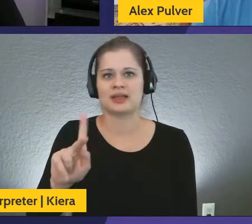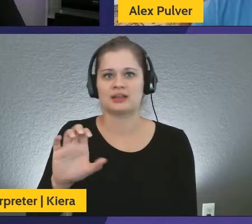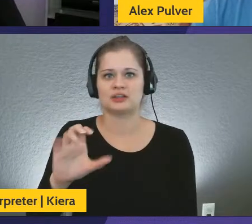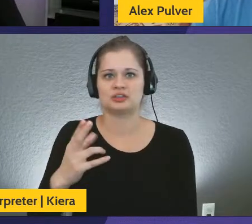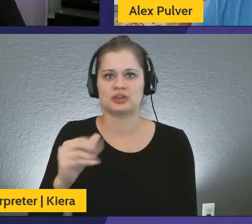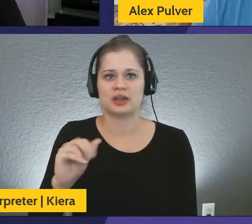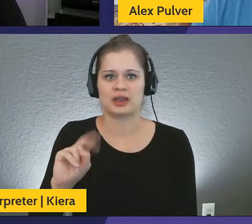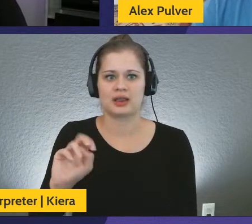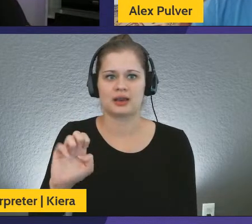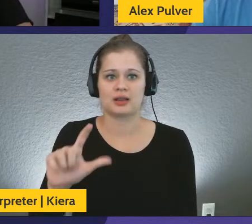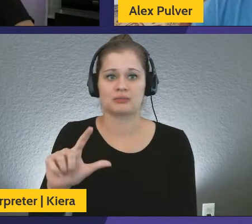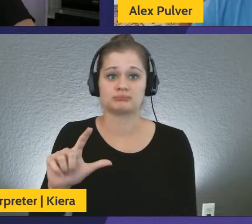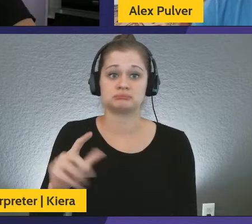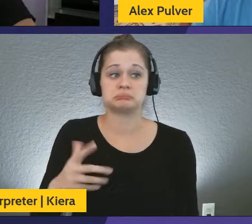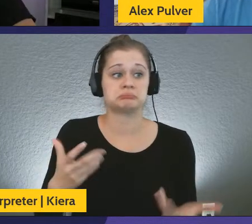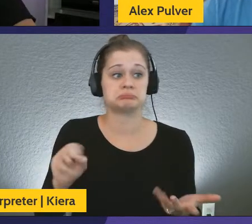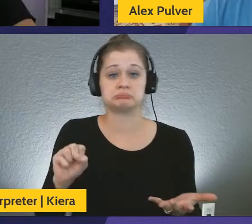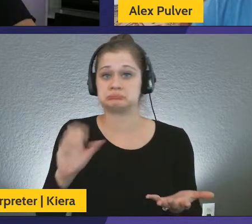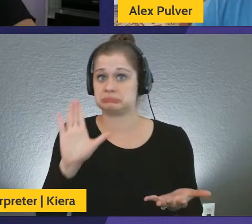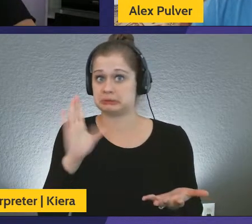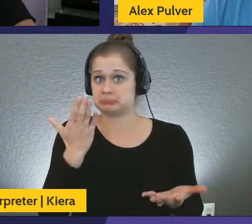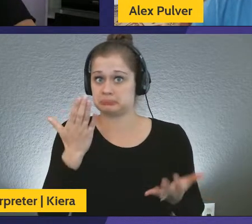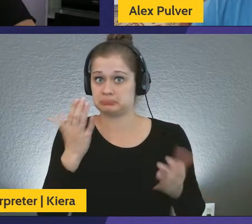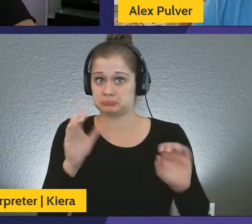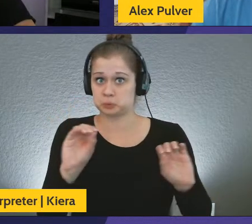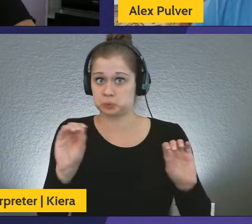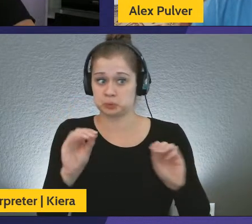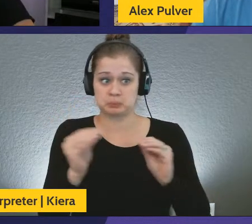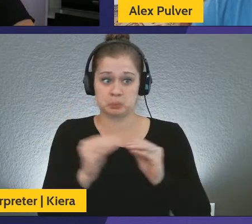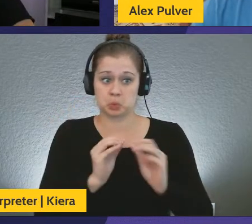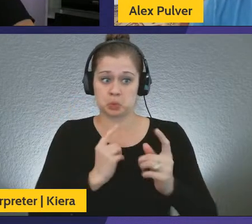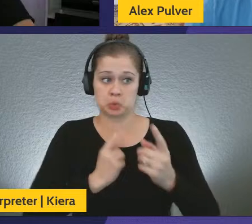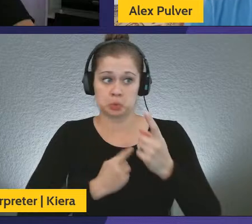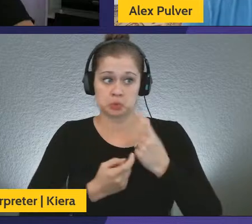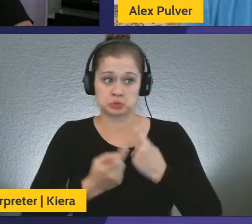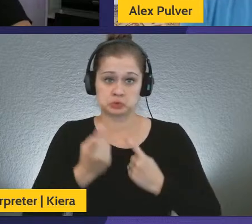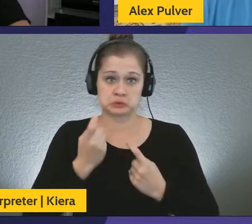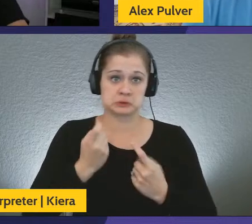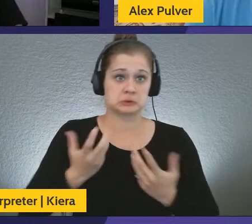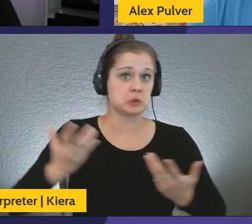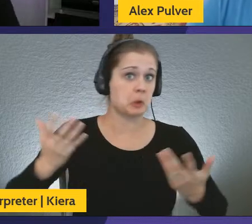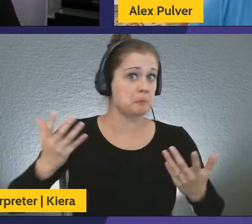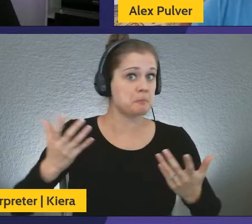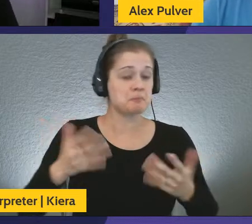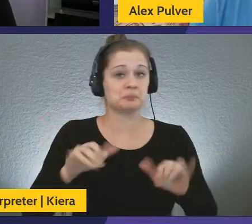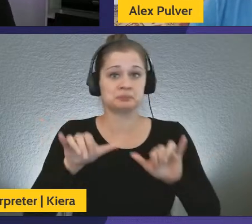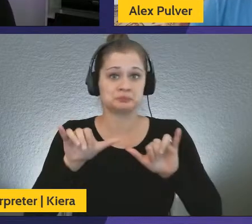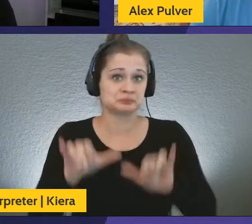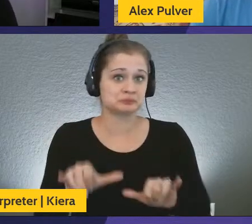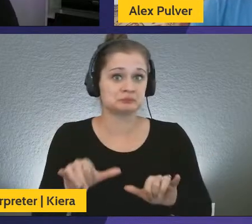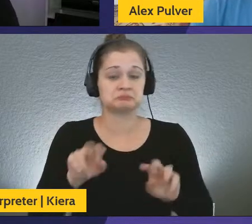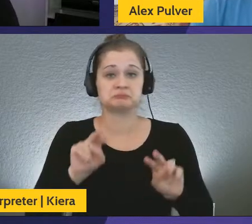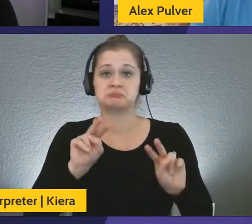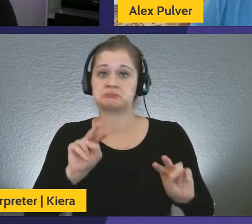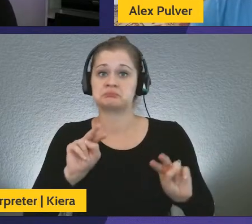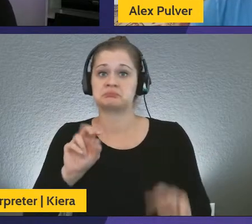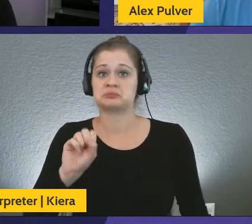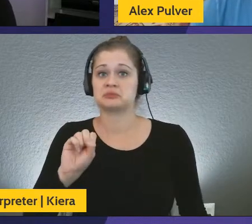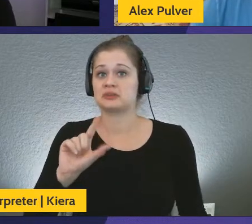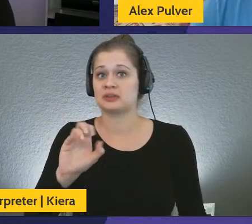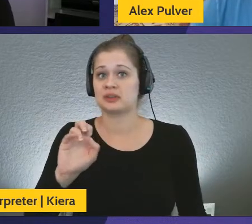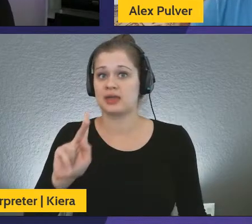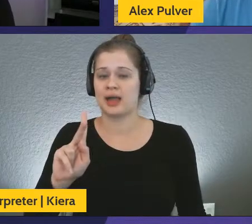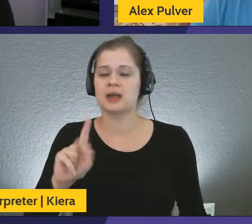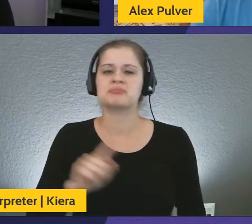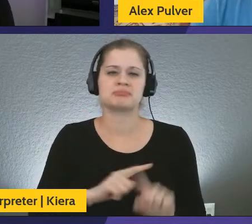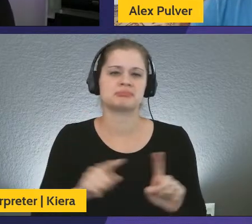I don't know. It seems that there is no more questions. So stay tuned in the Slack just in case. But I will do the